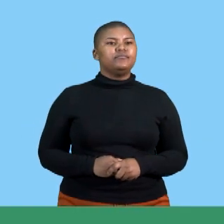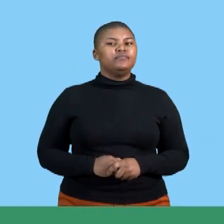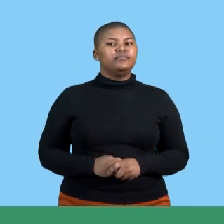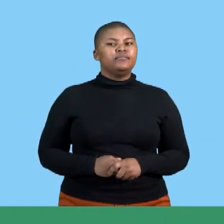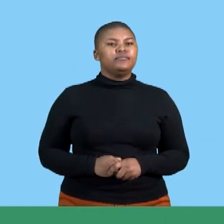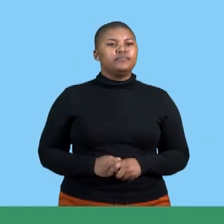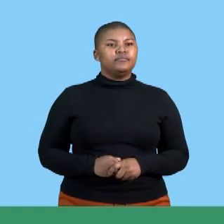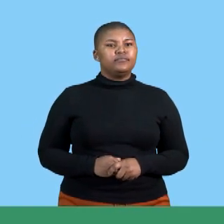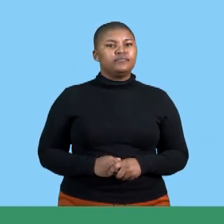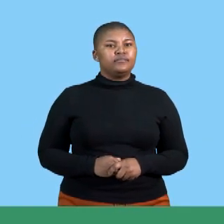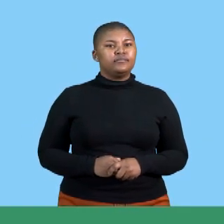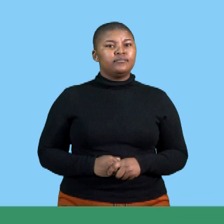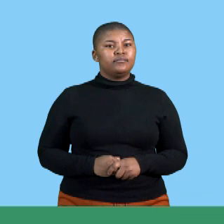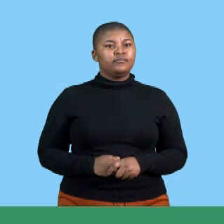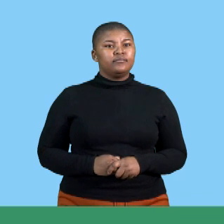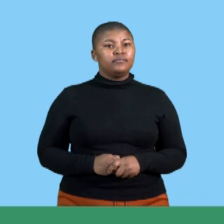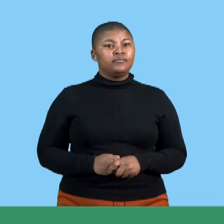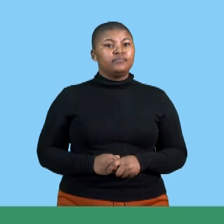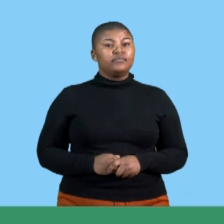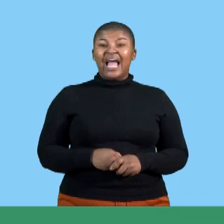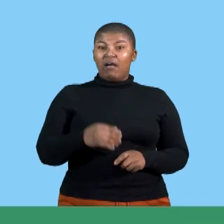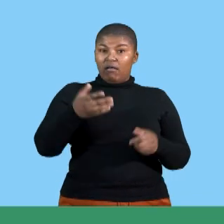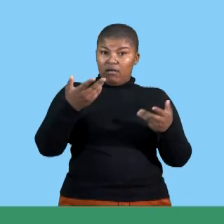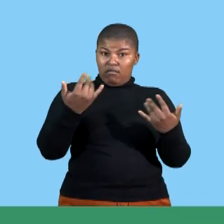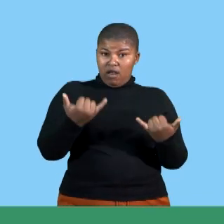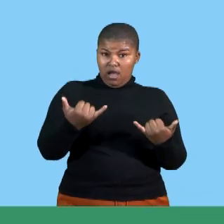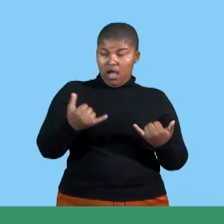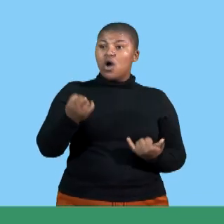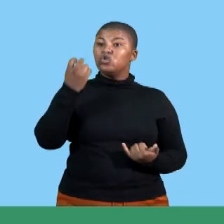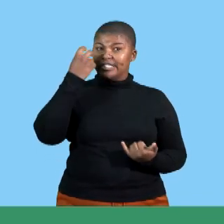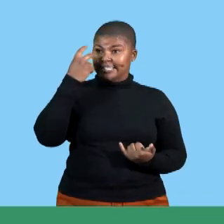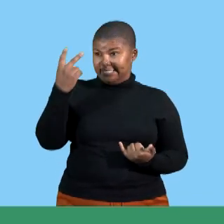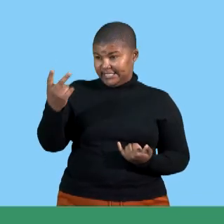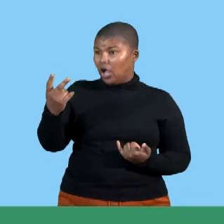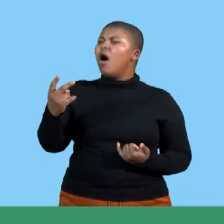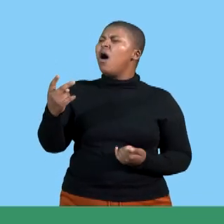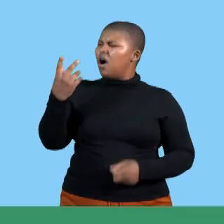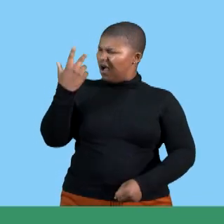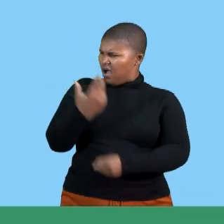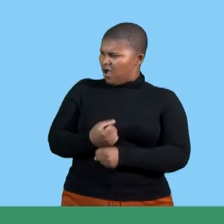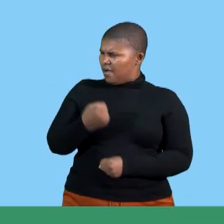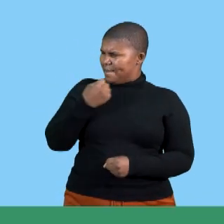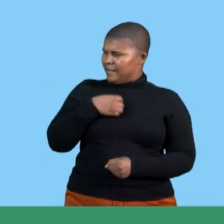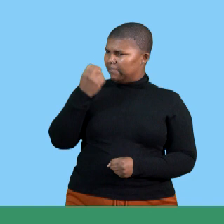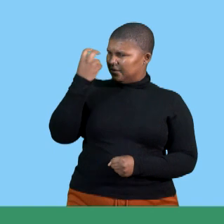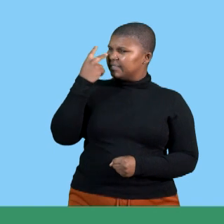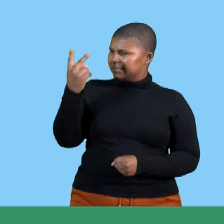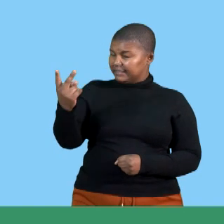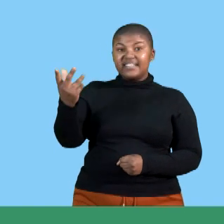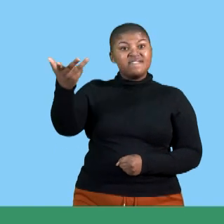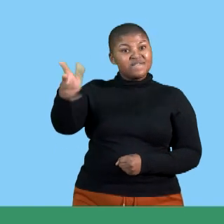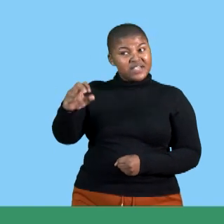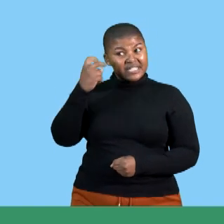way is to recognize and reward achievement. Not only are you recognizing, but you are